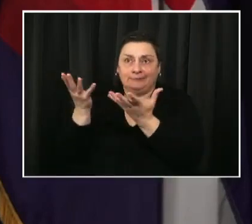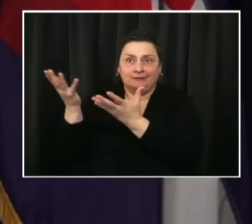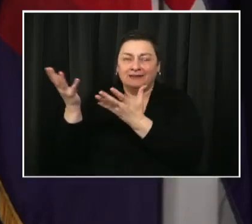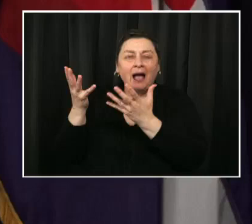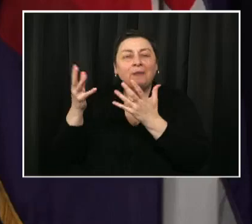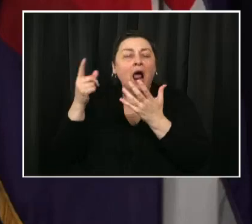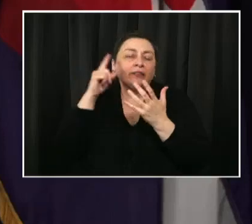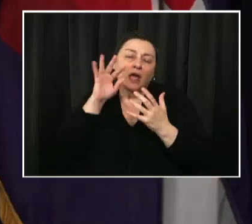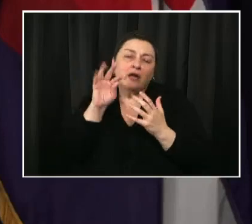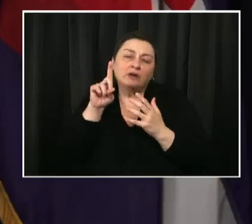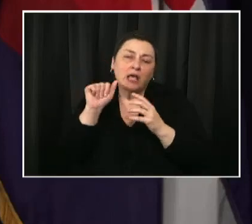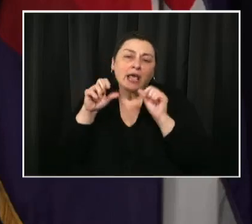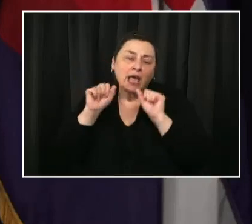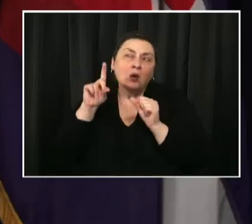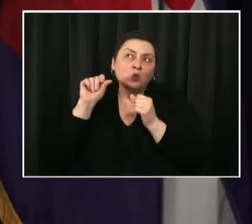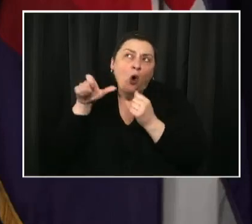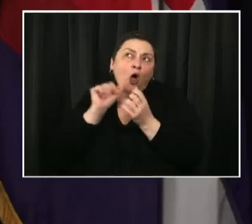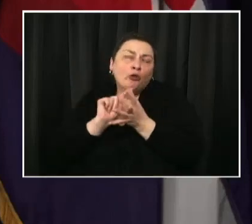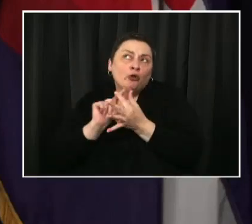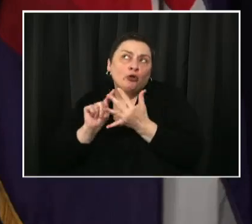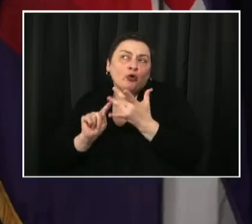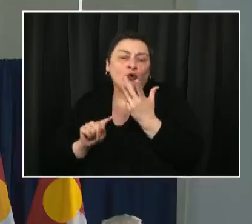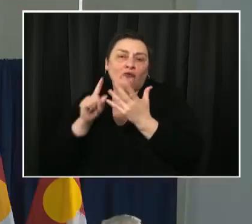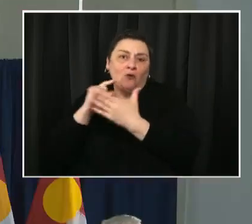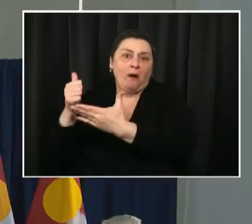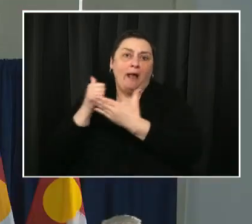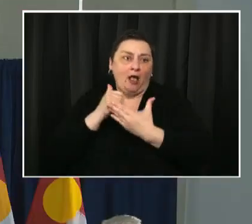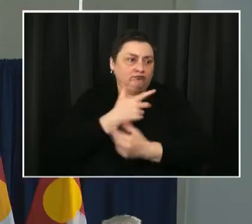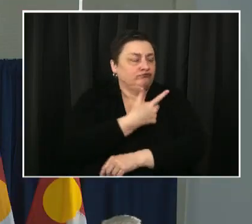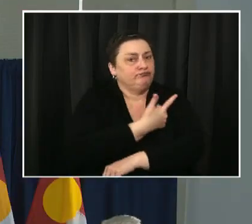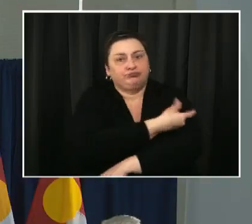do to expedite the end of the epidemic.